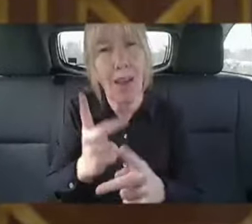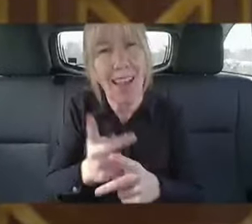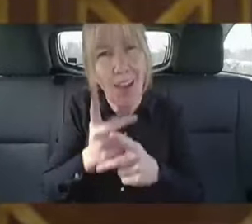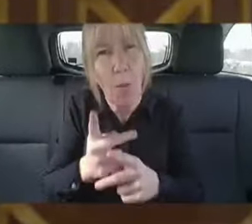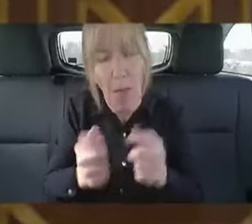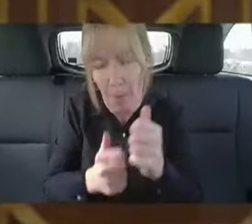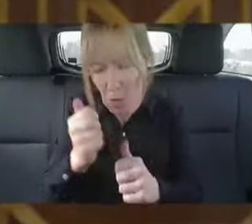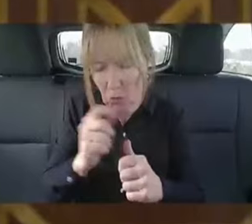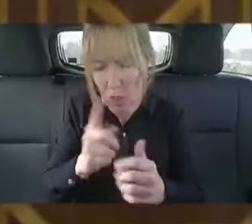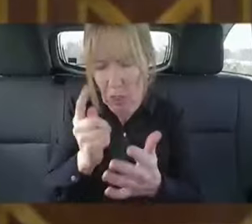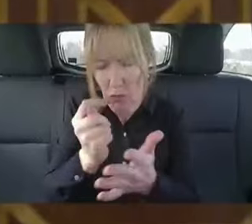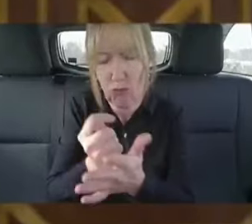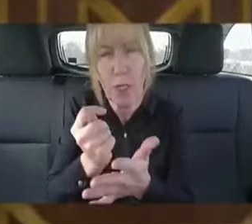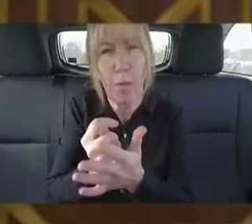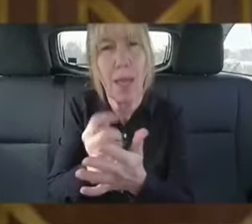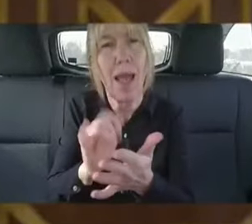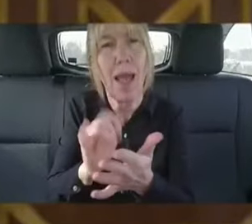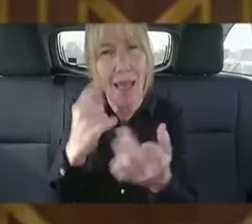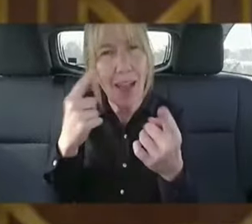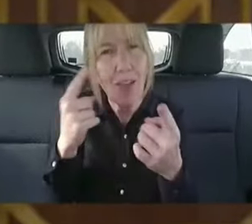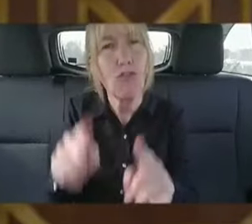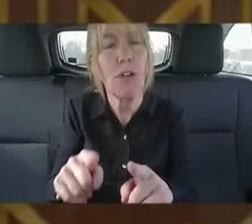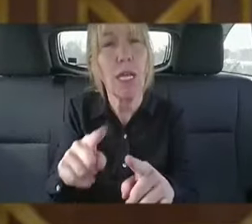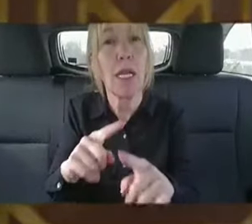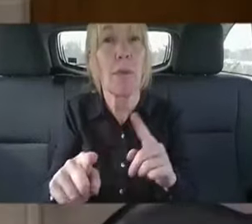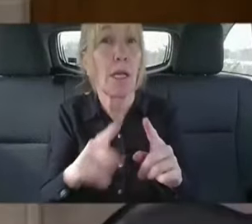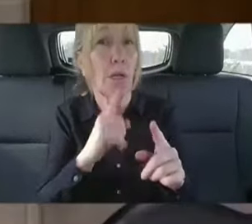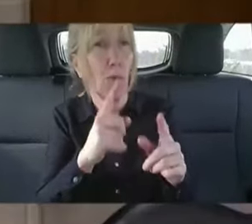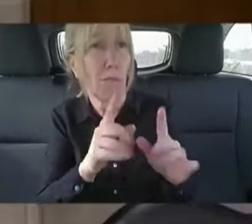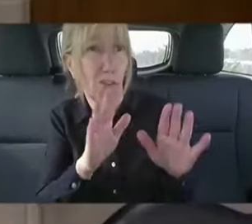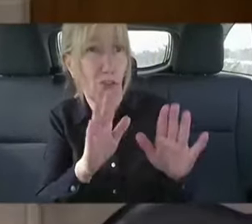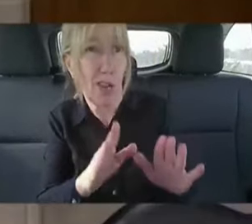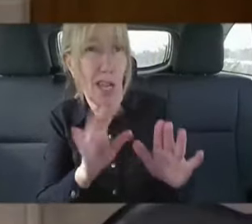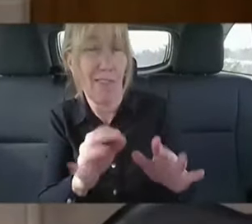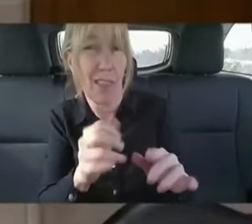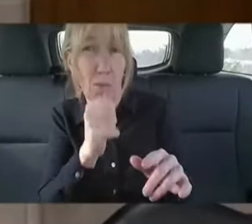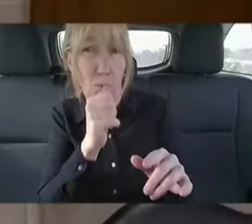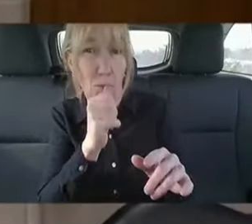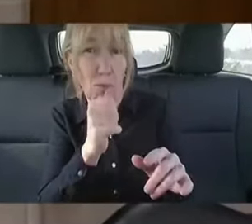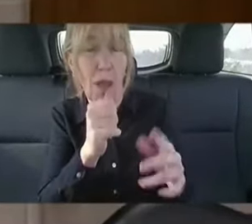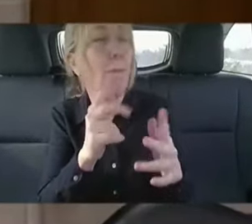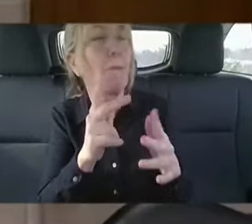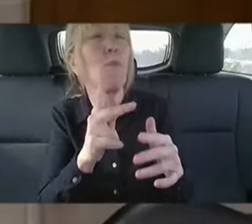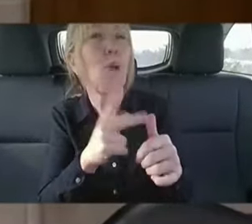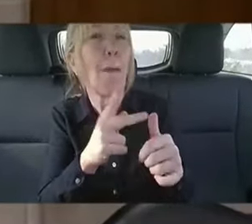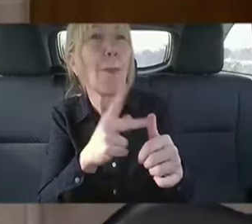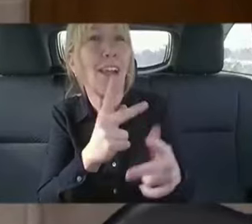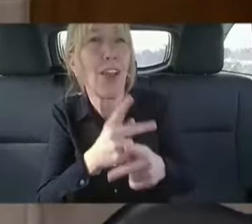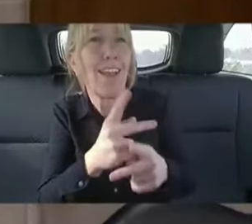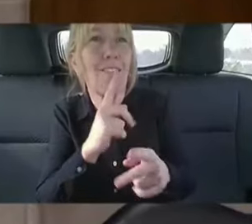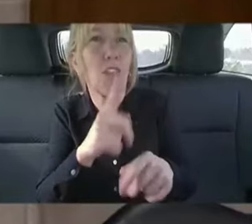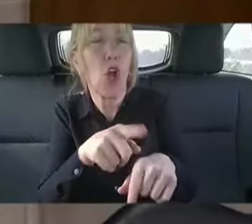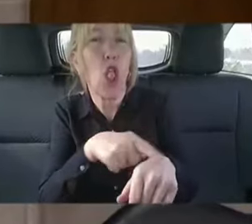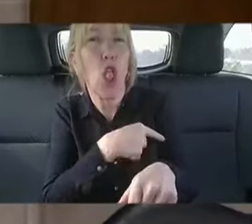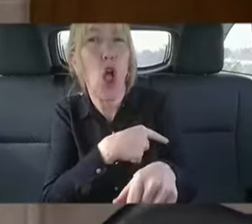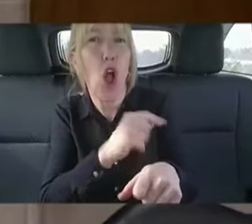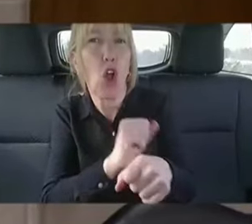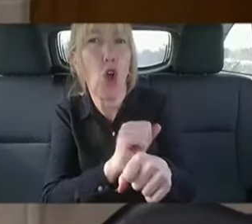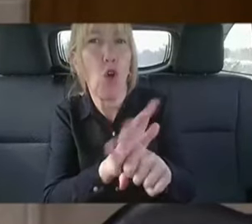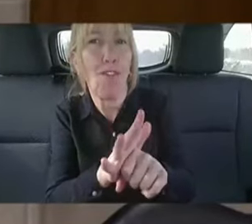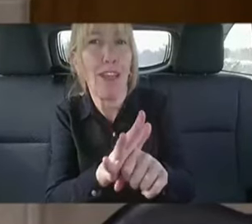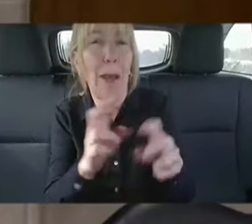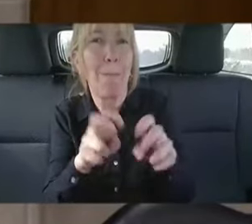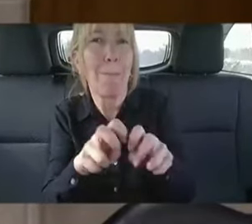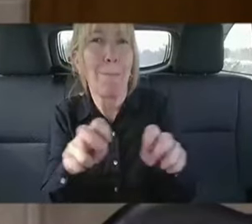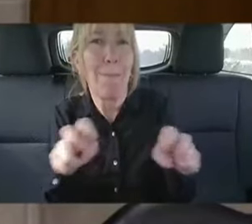treatment. I definitely agree. Right, but it would be great if in the primary care setting, if there was a long COVID panel. That's